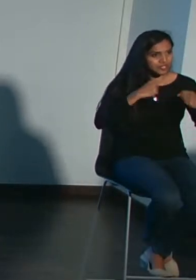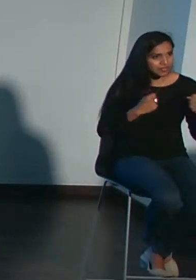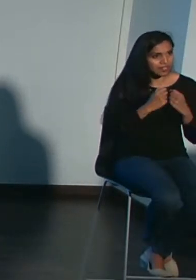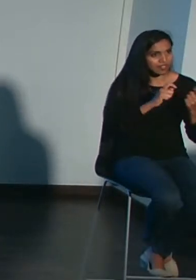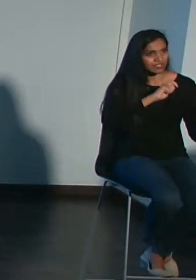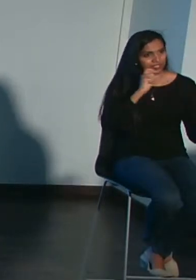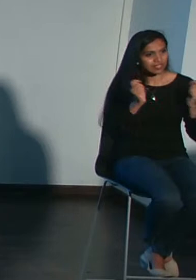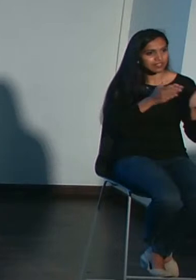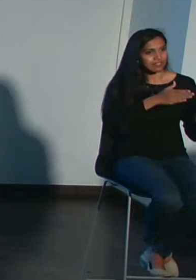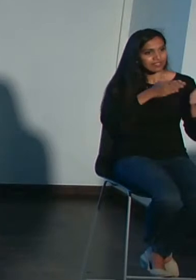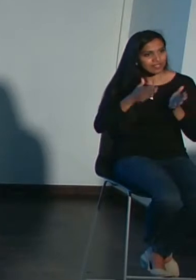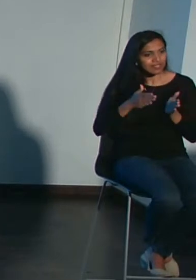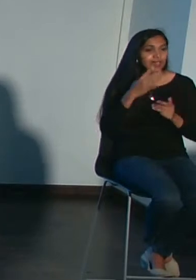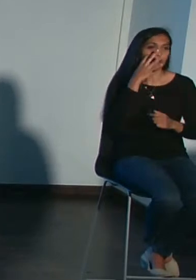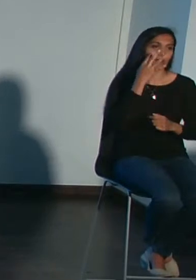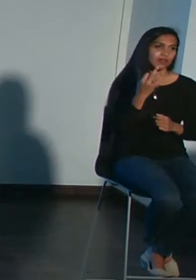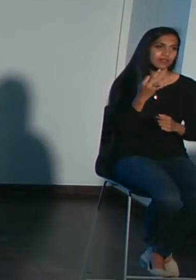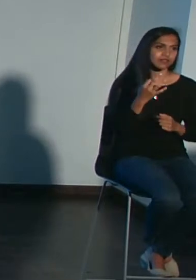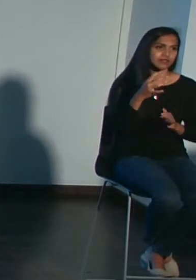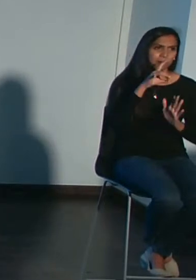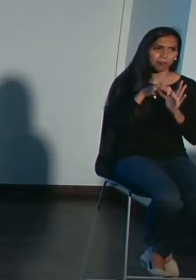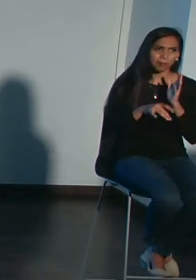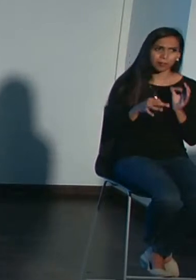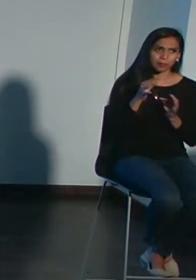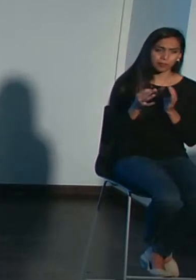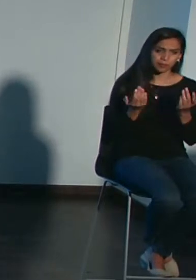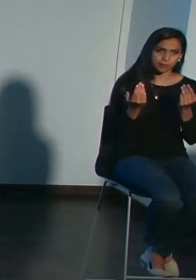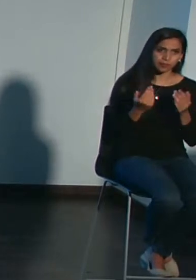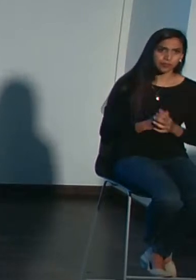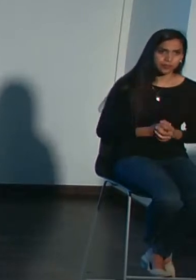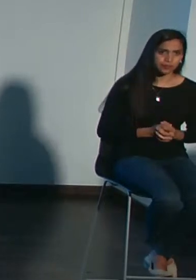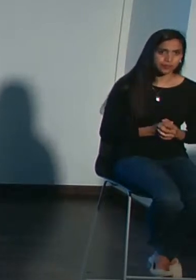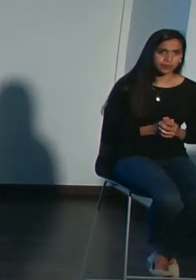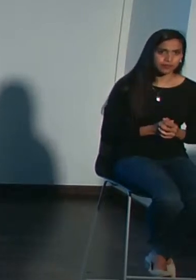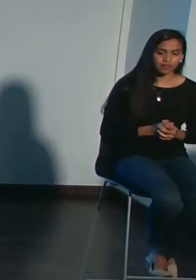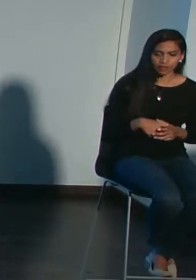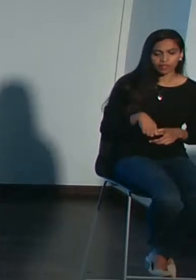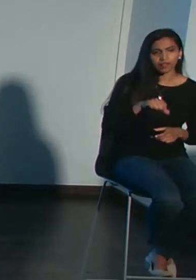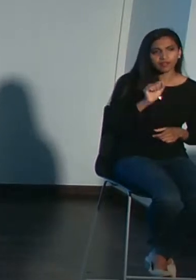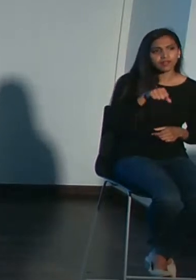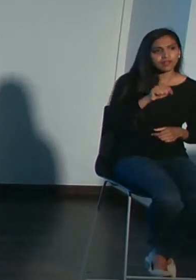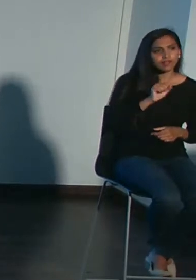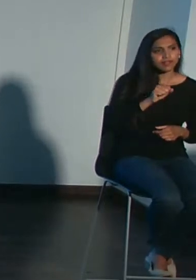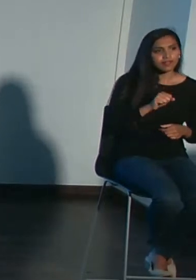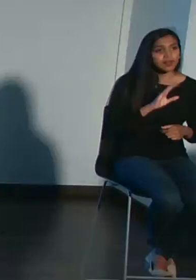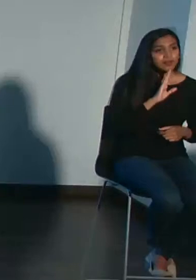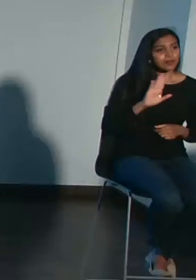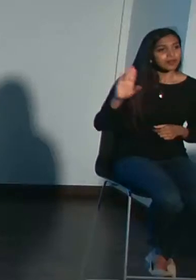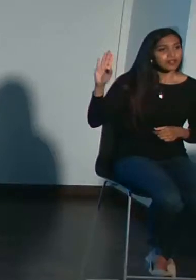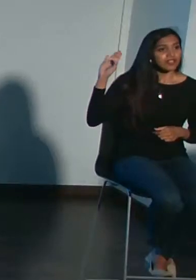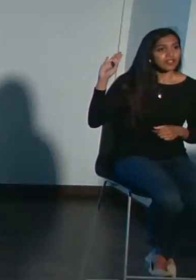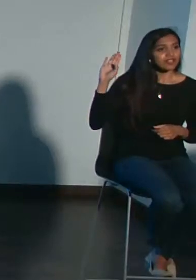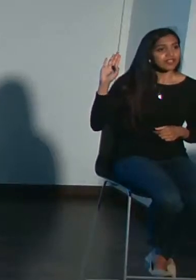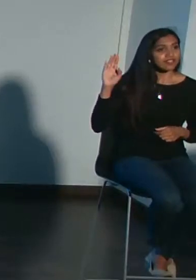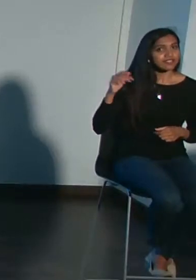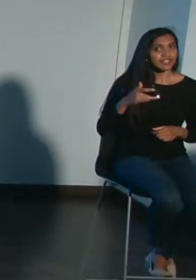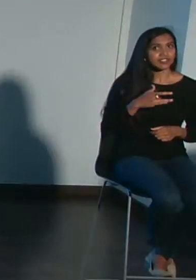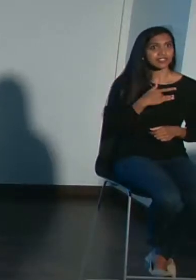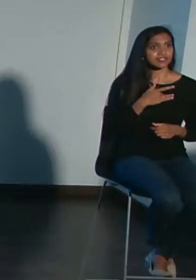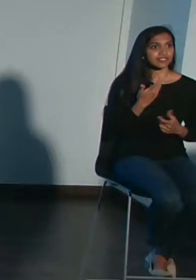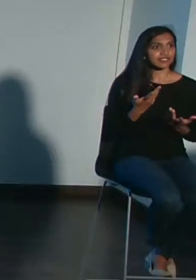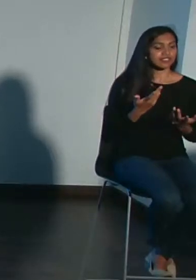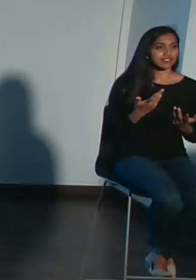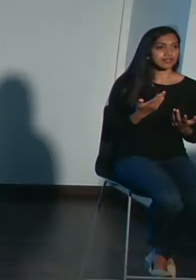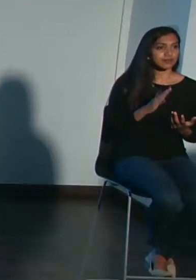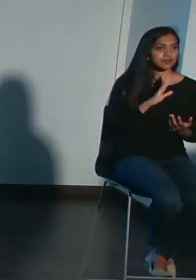to talk about that a little bit? Oh, it's funny because I think even from early on, I was putting stuff out there, but